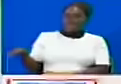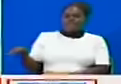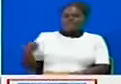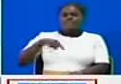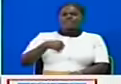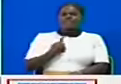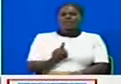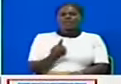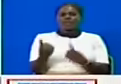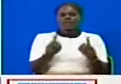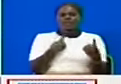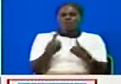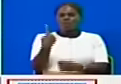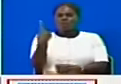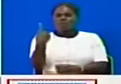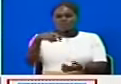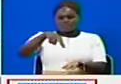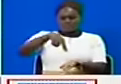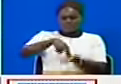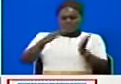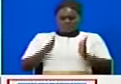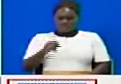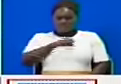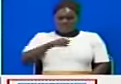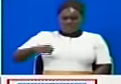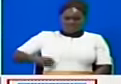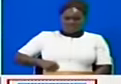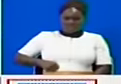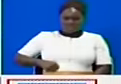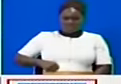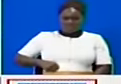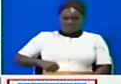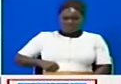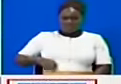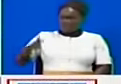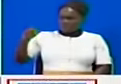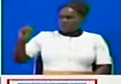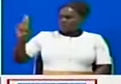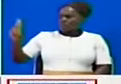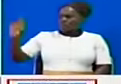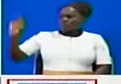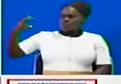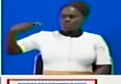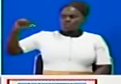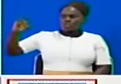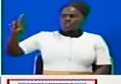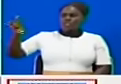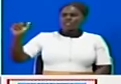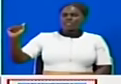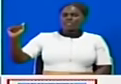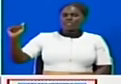to talk to one of the aspirants, the Senate aspirants, that is Mushiri, Mithamo Mushiri, who is going to tell